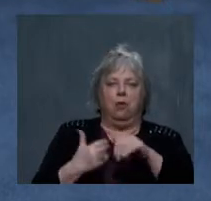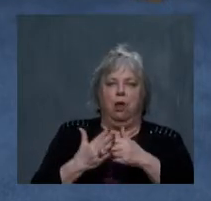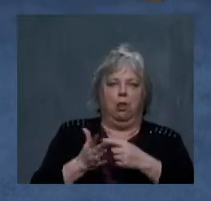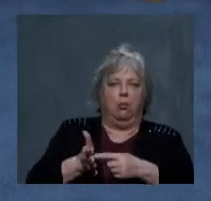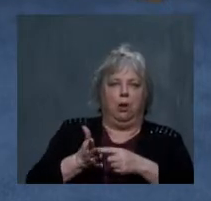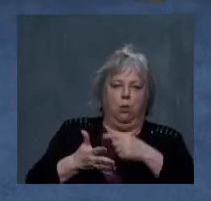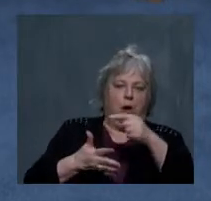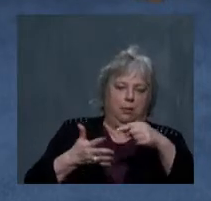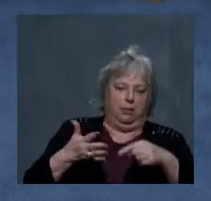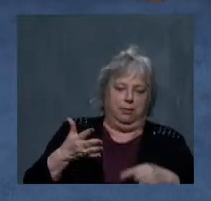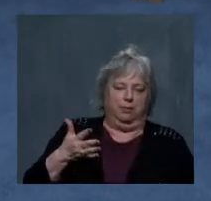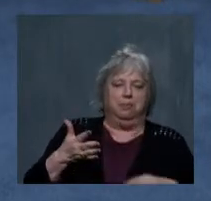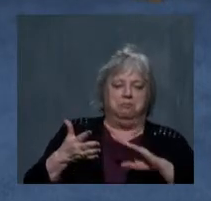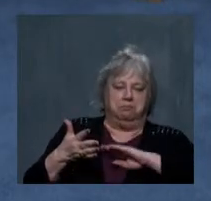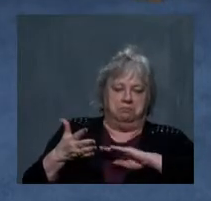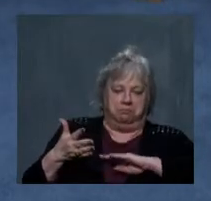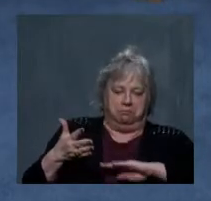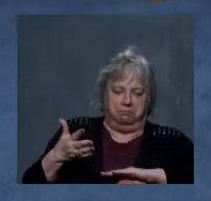to be honest.